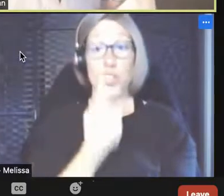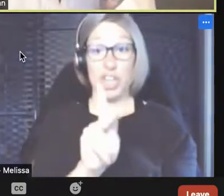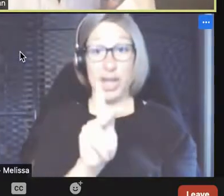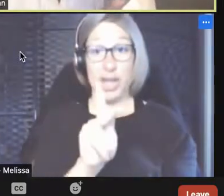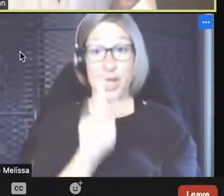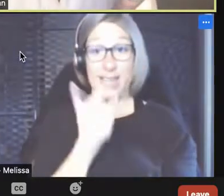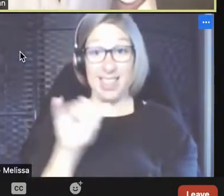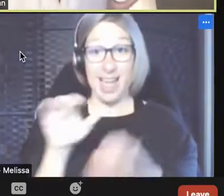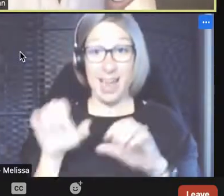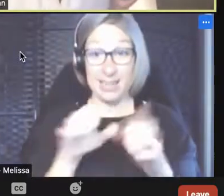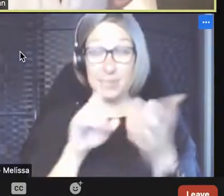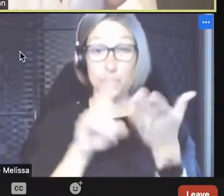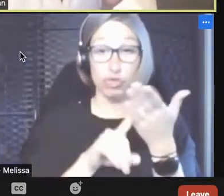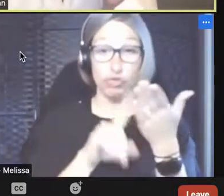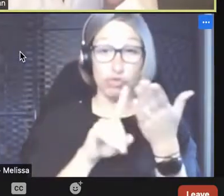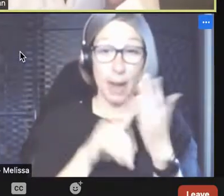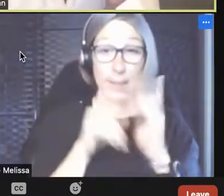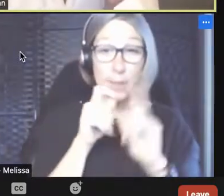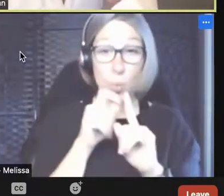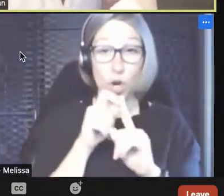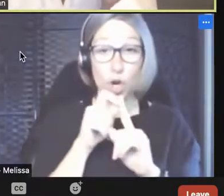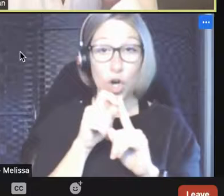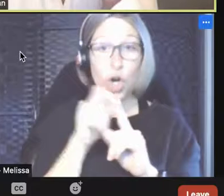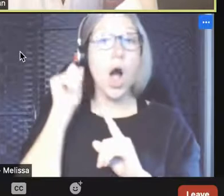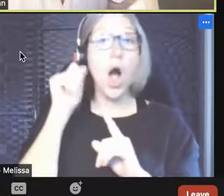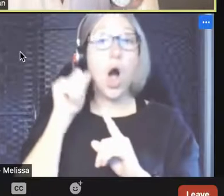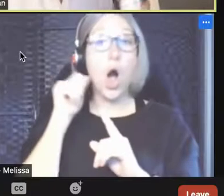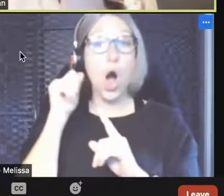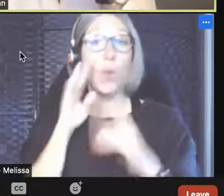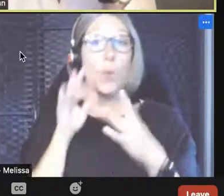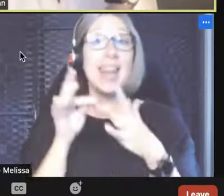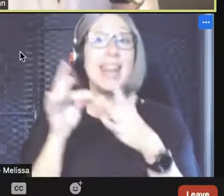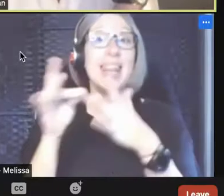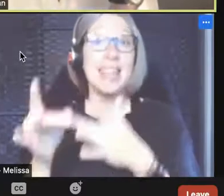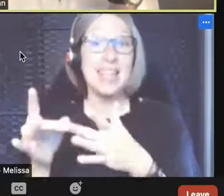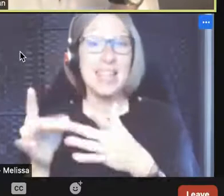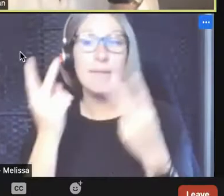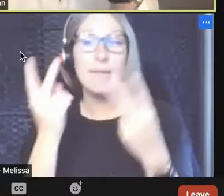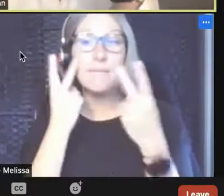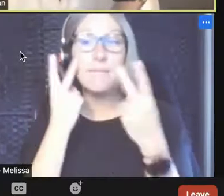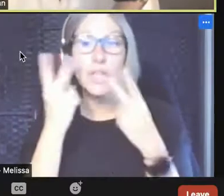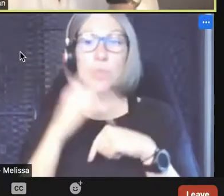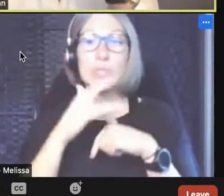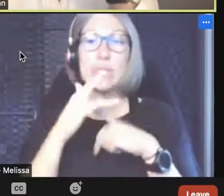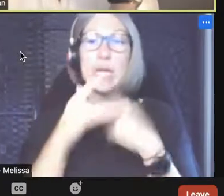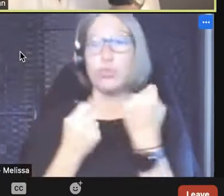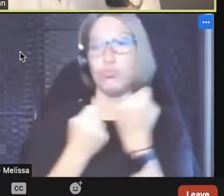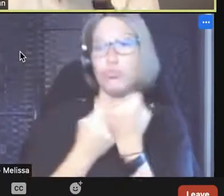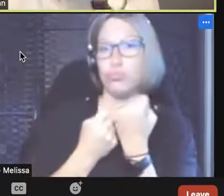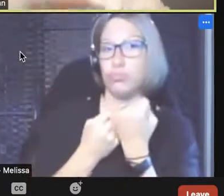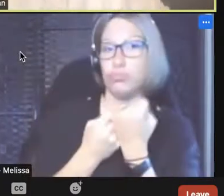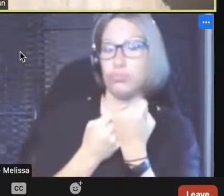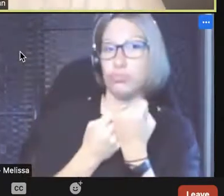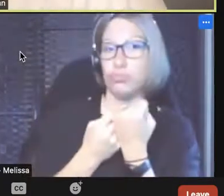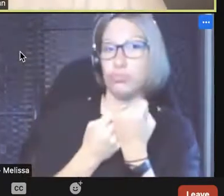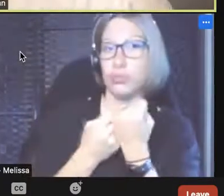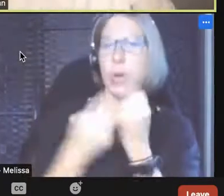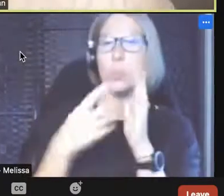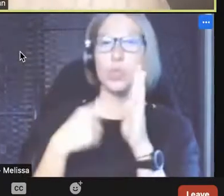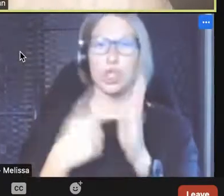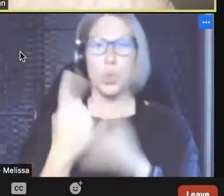rhyming words, auditory will take the lead and visual and tactual will be the backup. I'd like to just briefly show you one other really quick